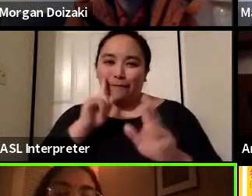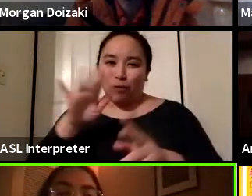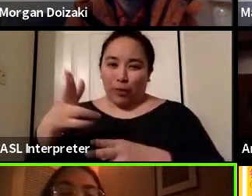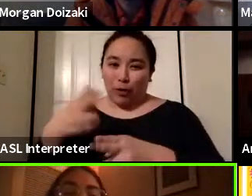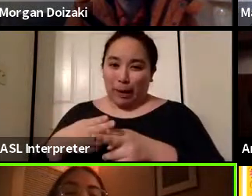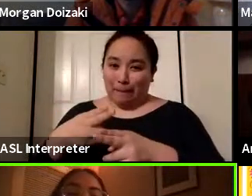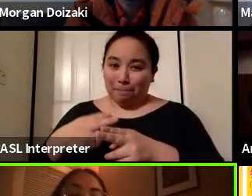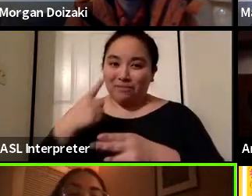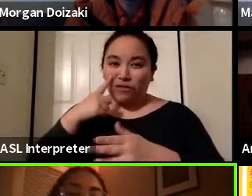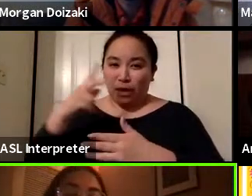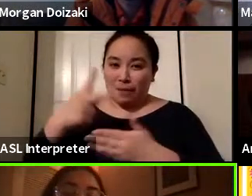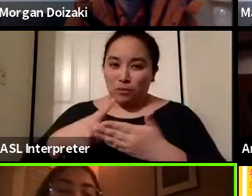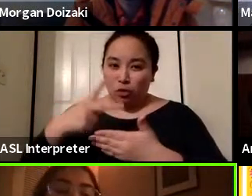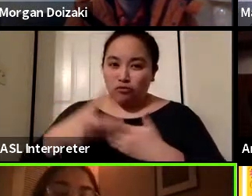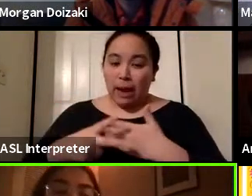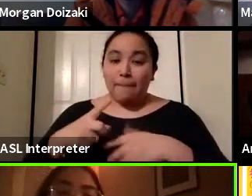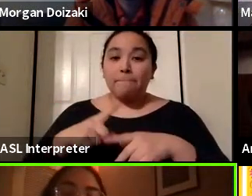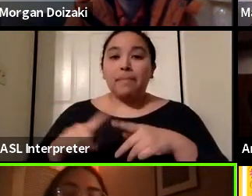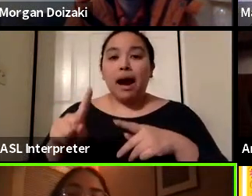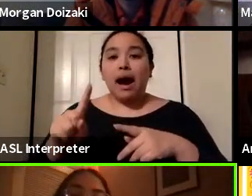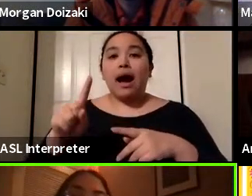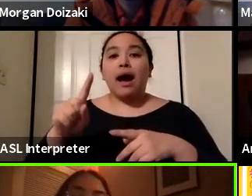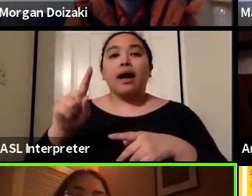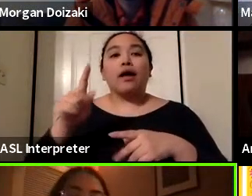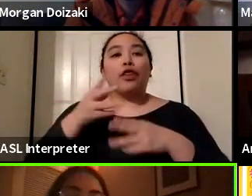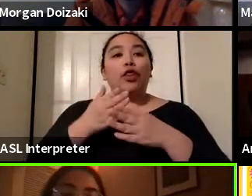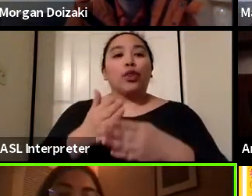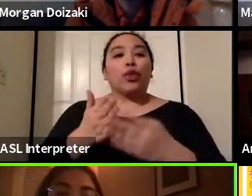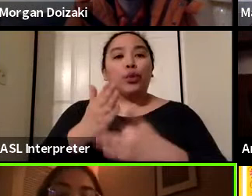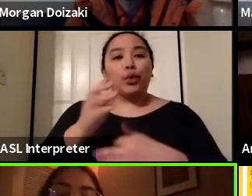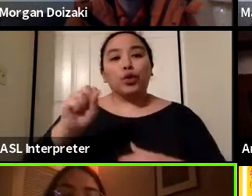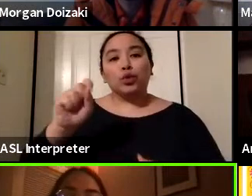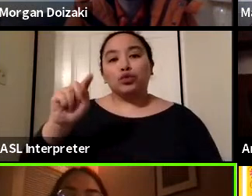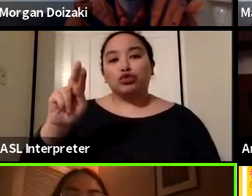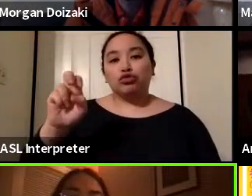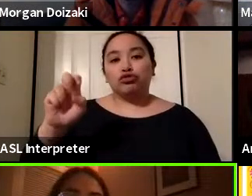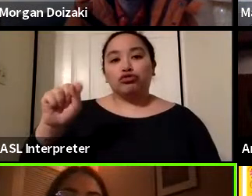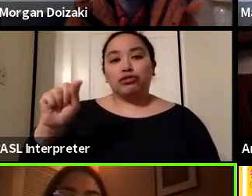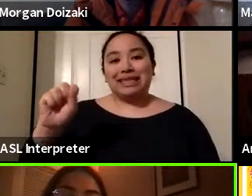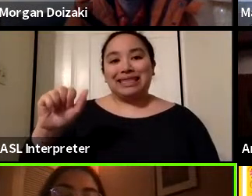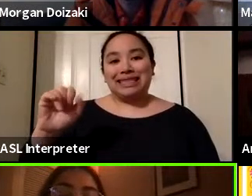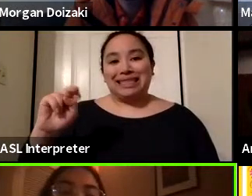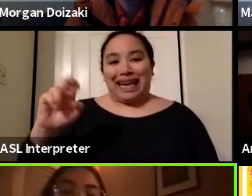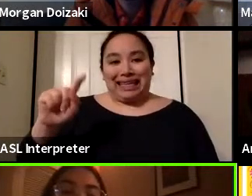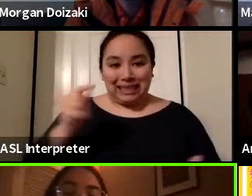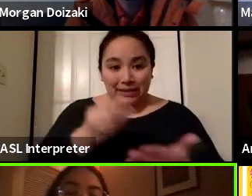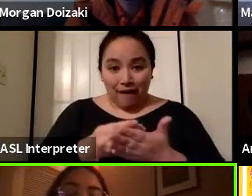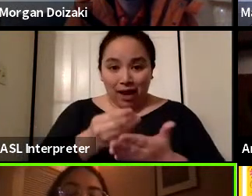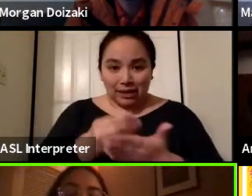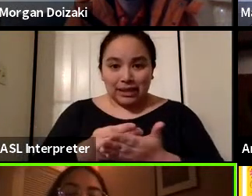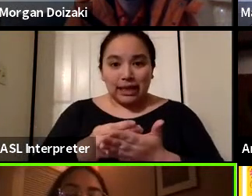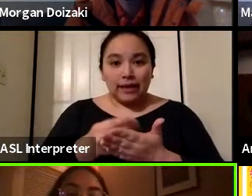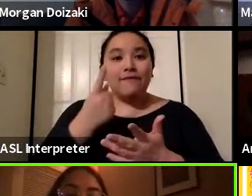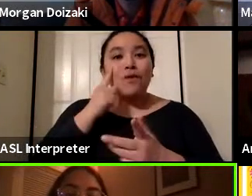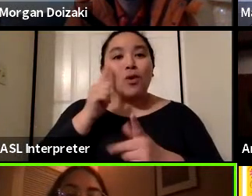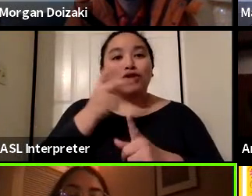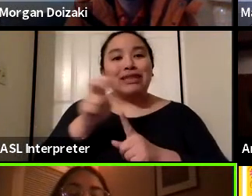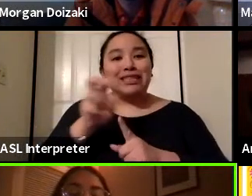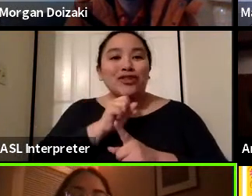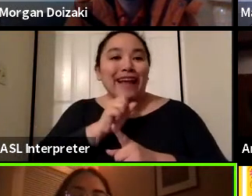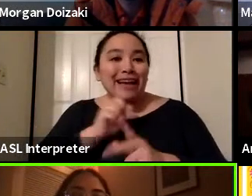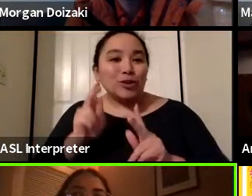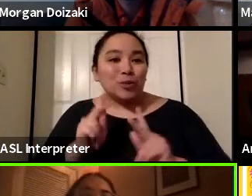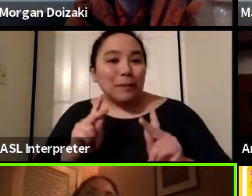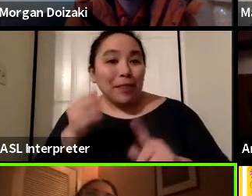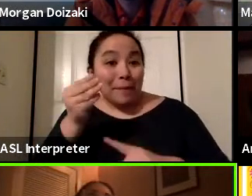through a program, but through Street Saints funding, they're able to pay transitional age young people to